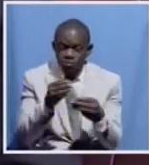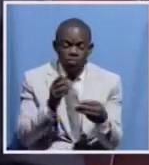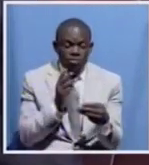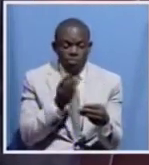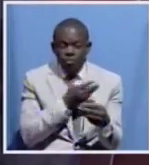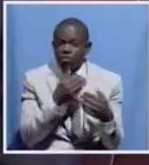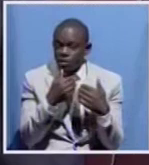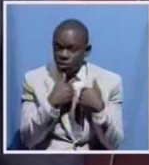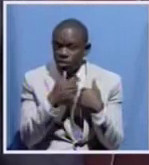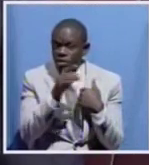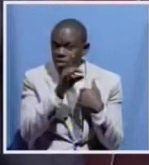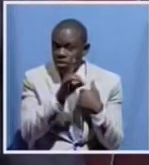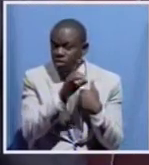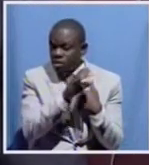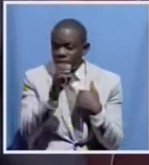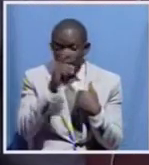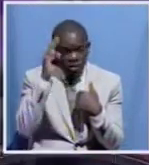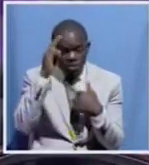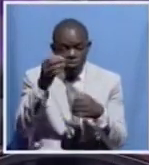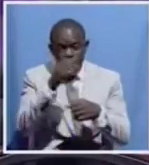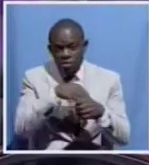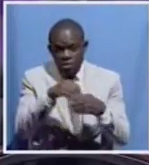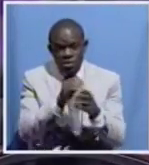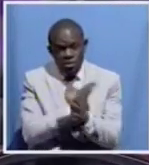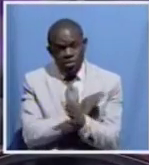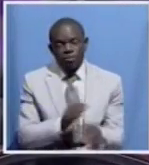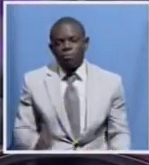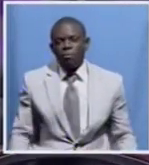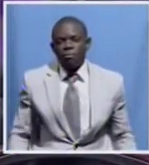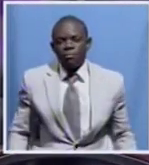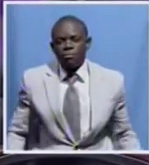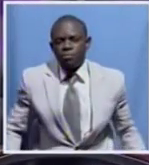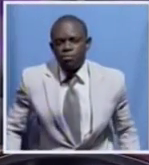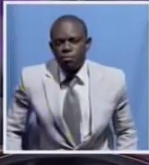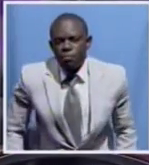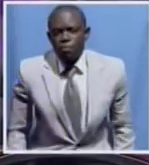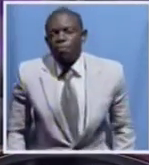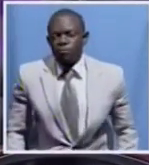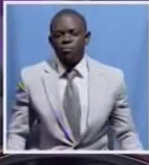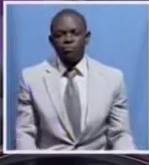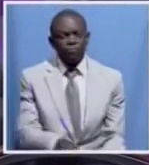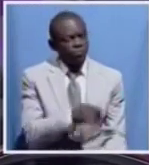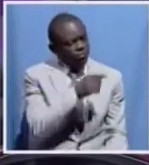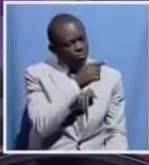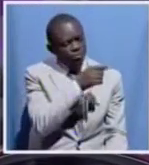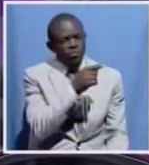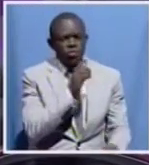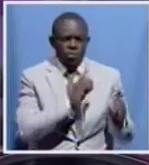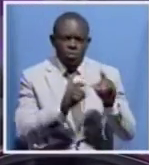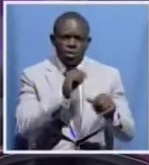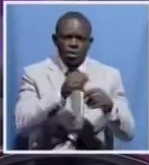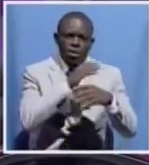to invest in Zambia. You're speaking about Austria. Let's look at the response from Germany. I mean, you've been talking